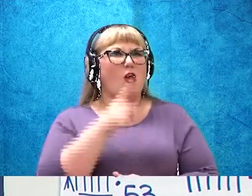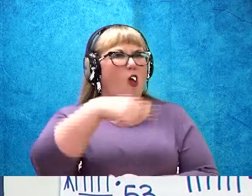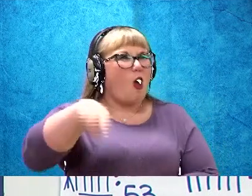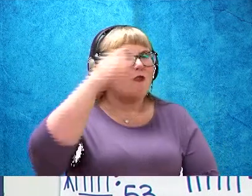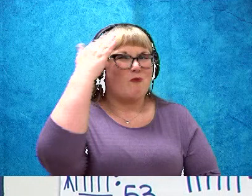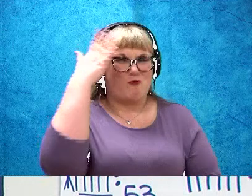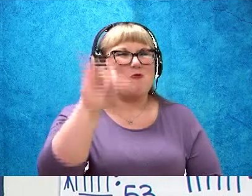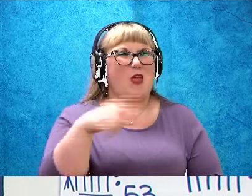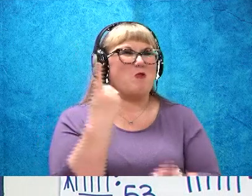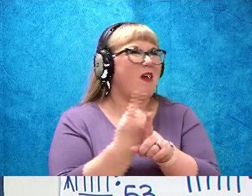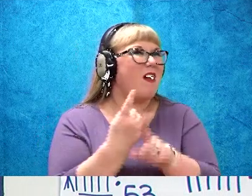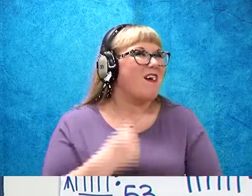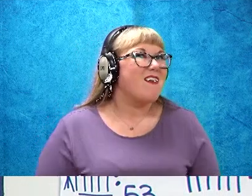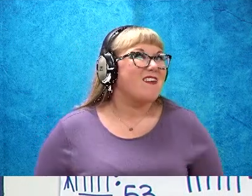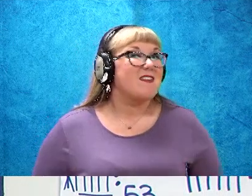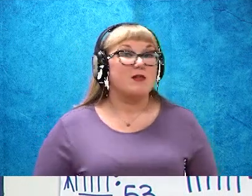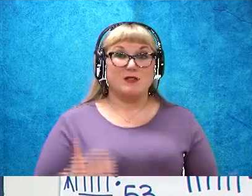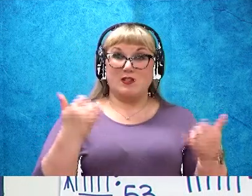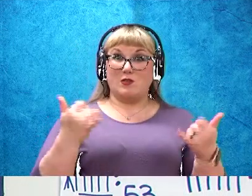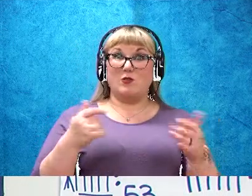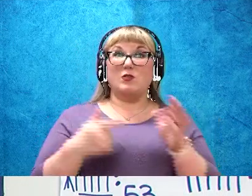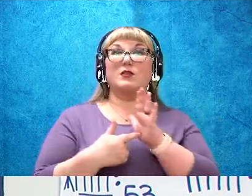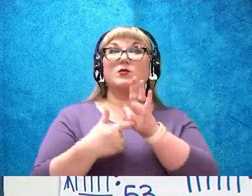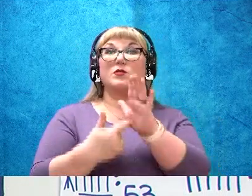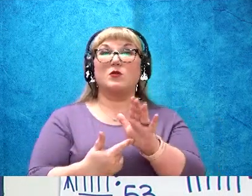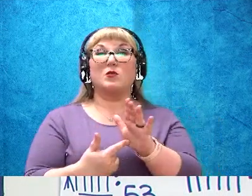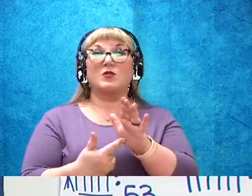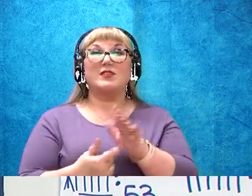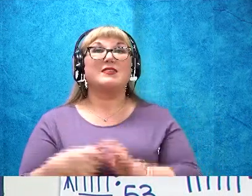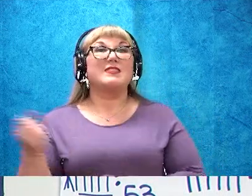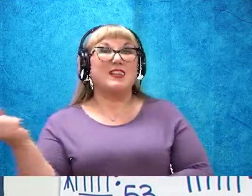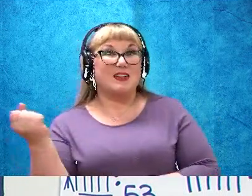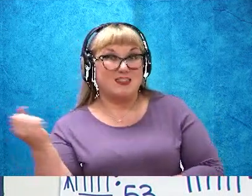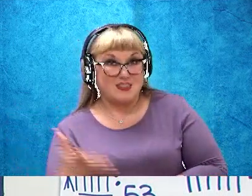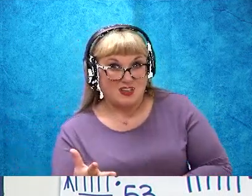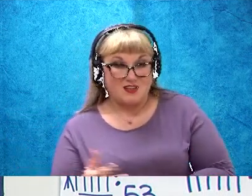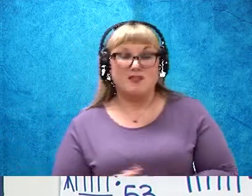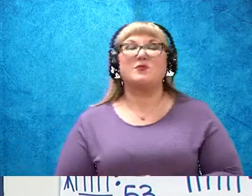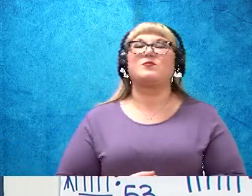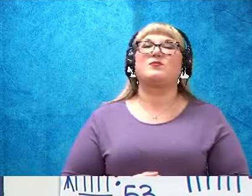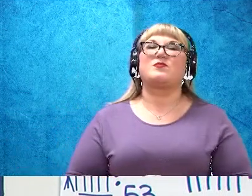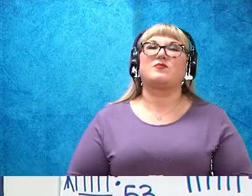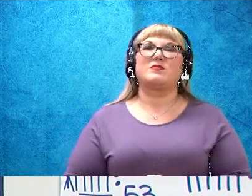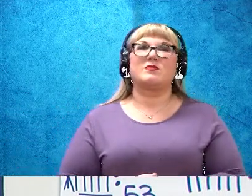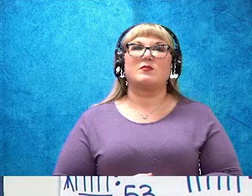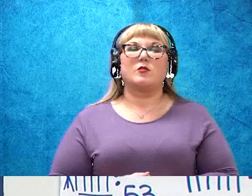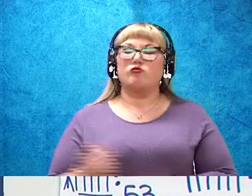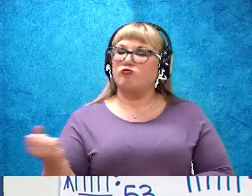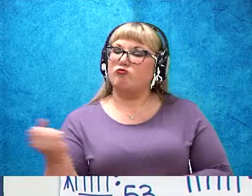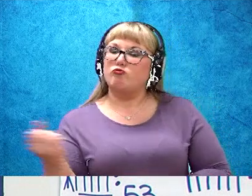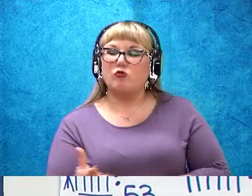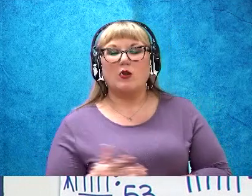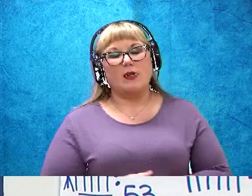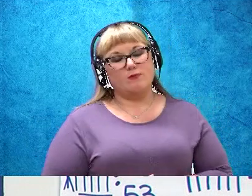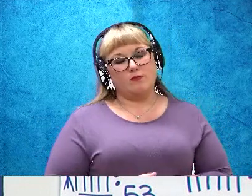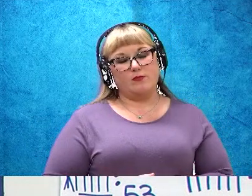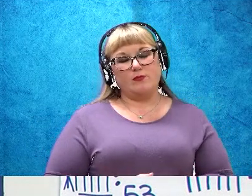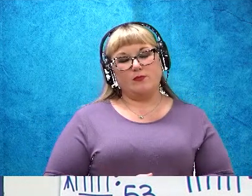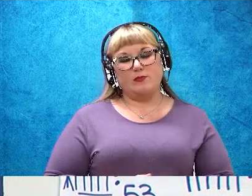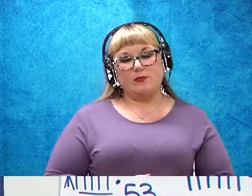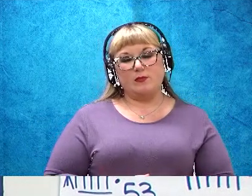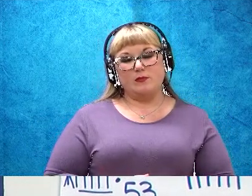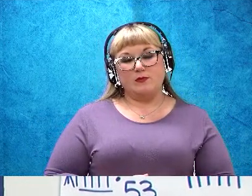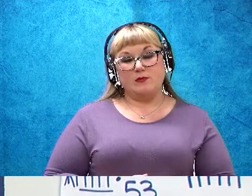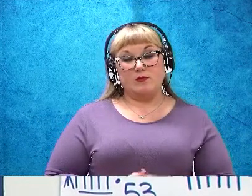got that. Now I'm going to show you a way to do it with a dice. You just roll a dice.